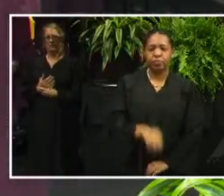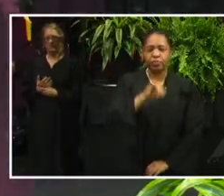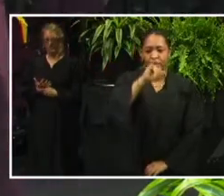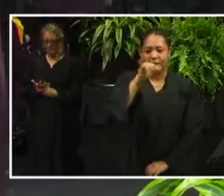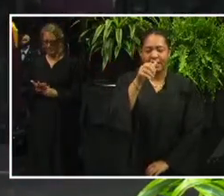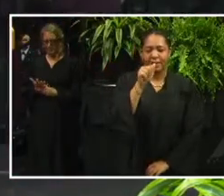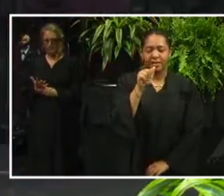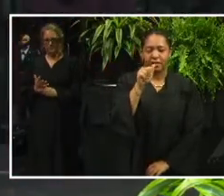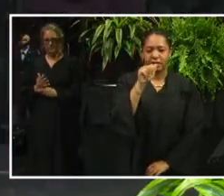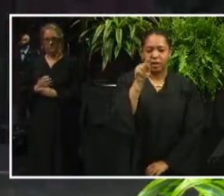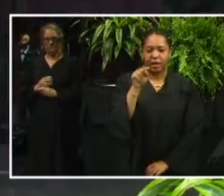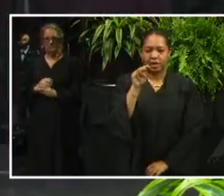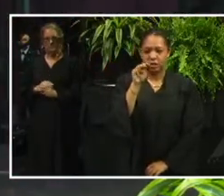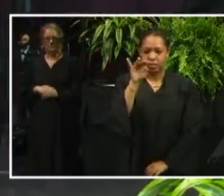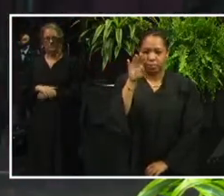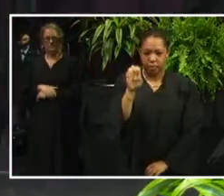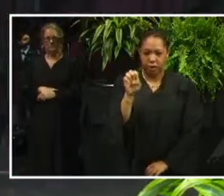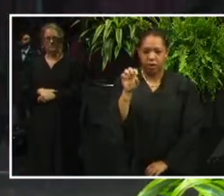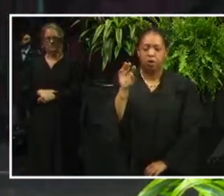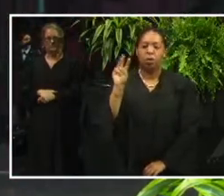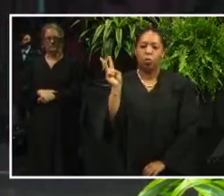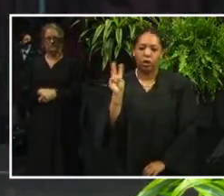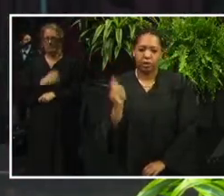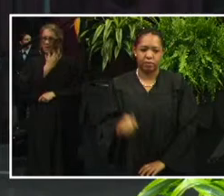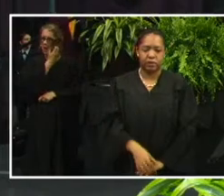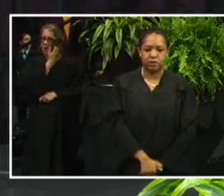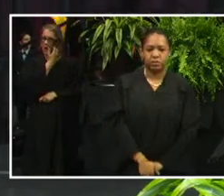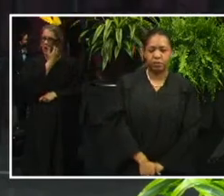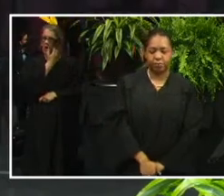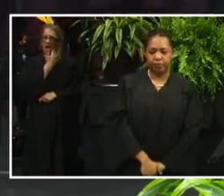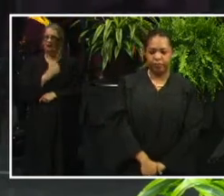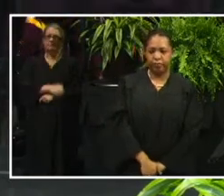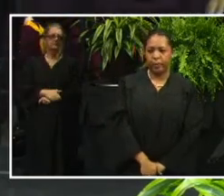Jasmine Lachey Williams.